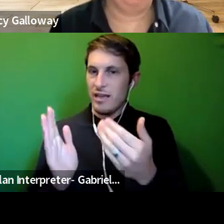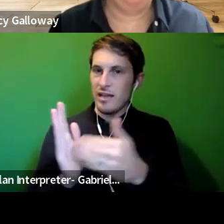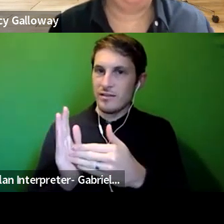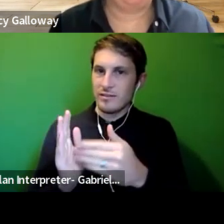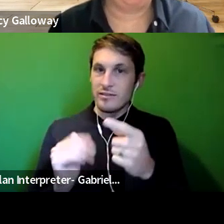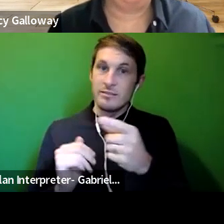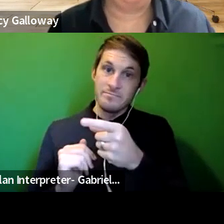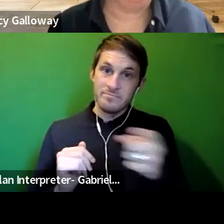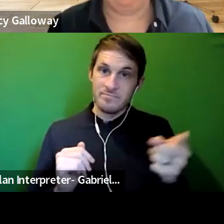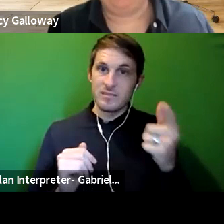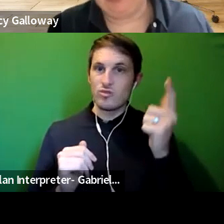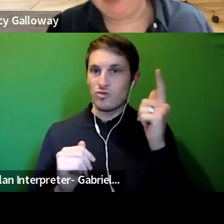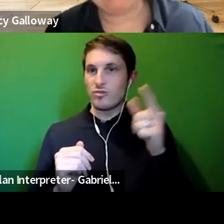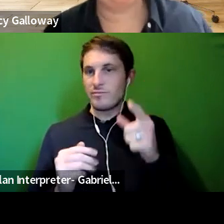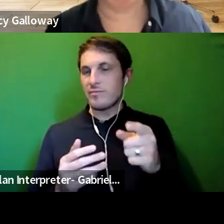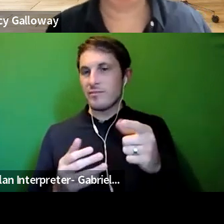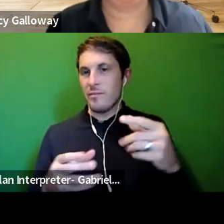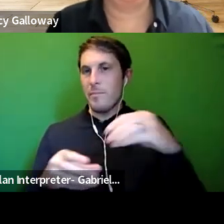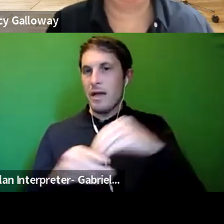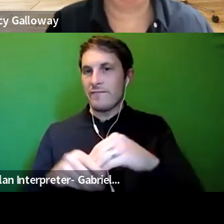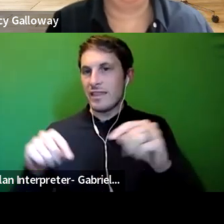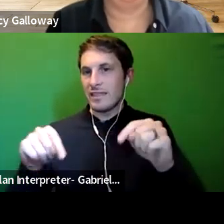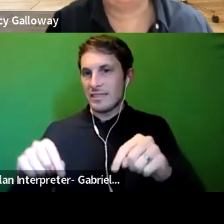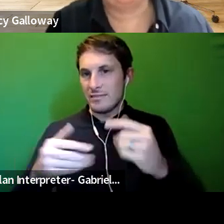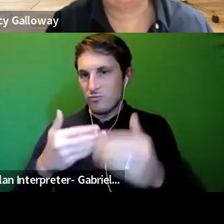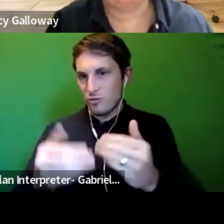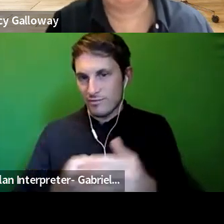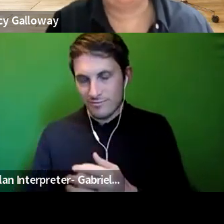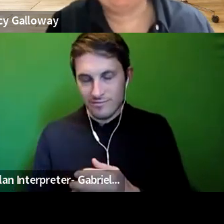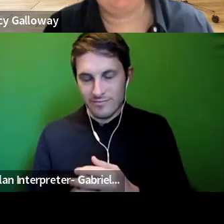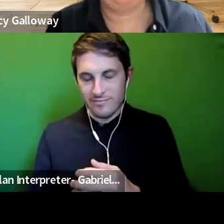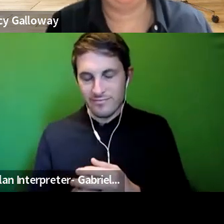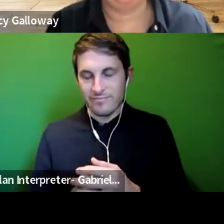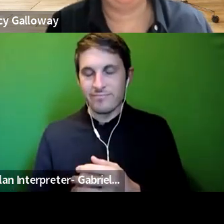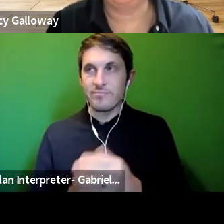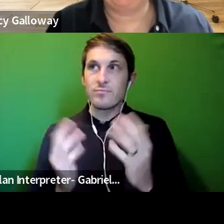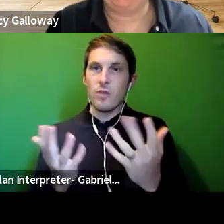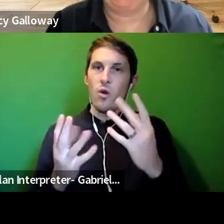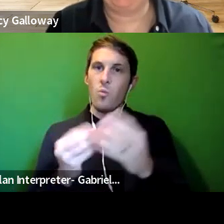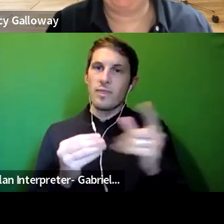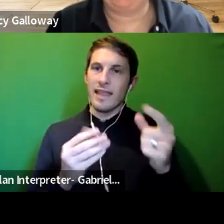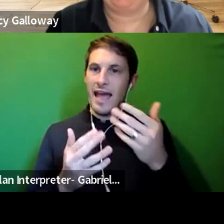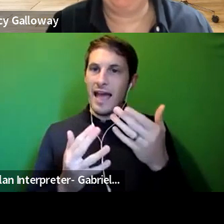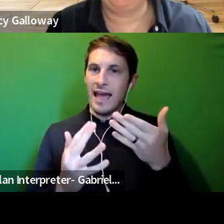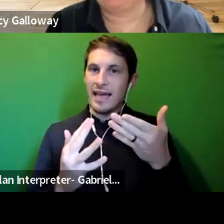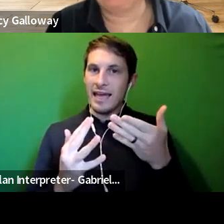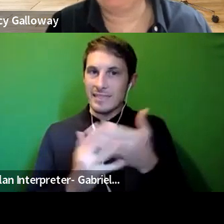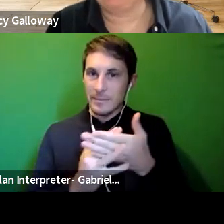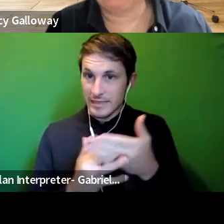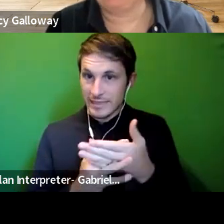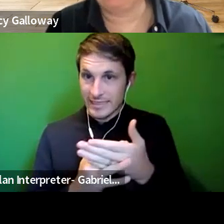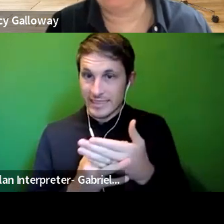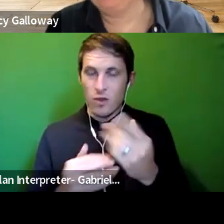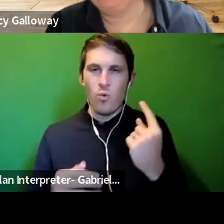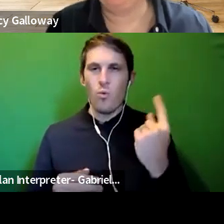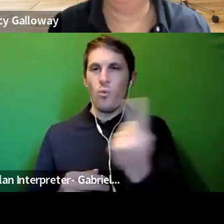much a part of this, but as far as accessibility is concerned, everyone is